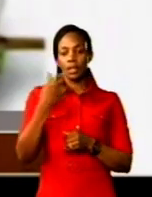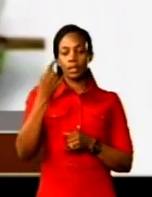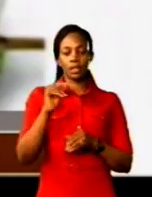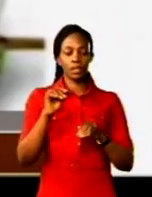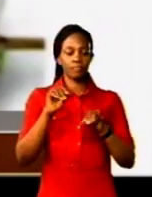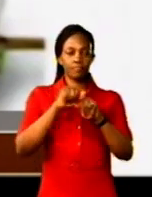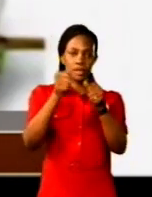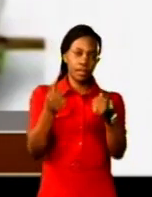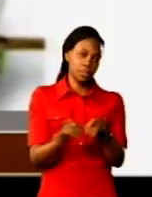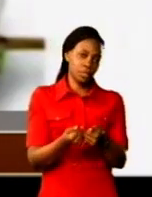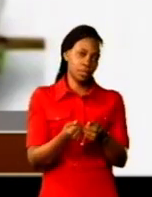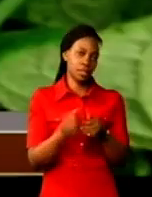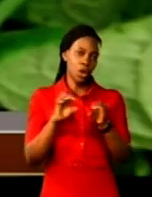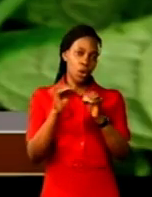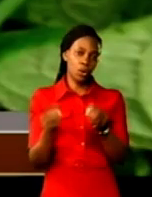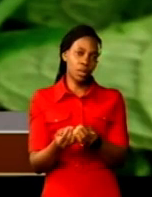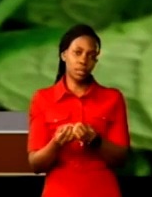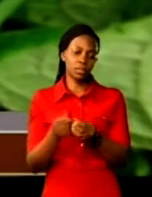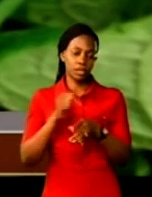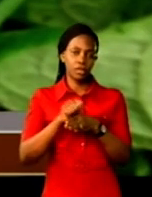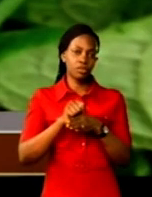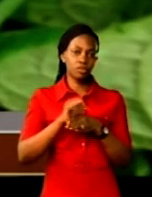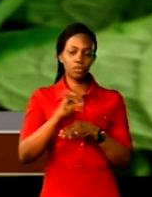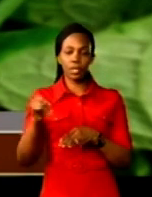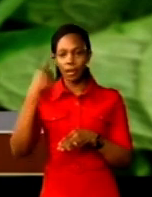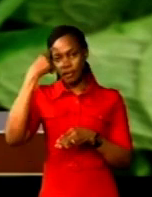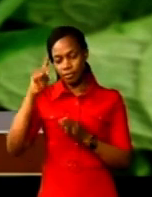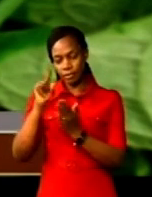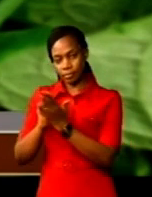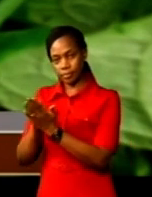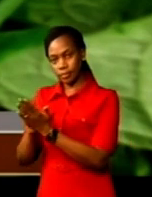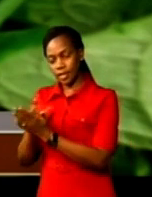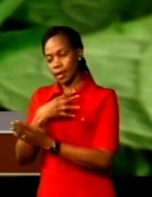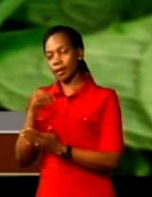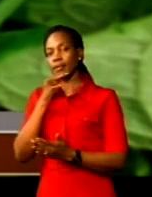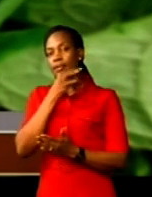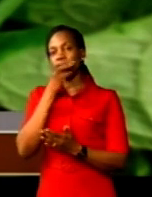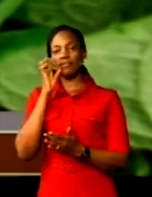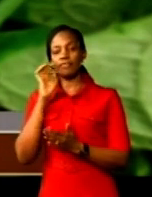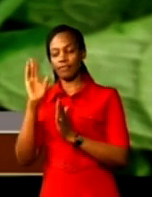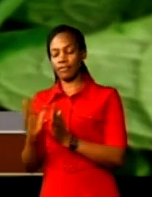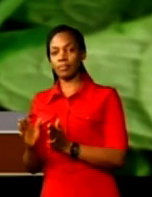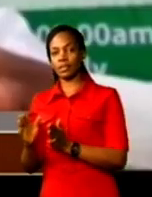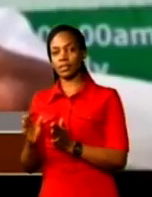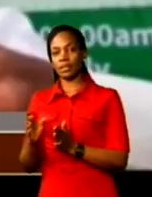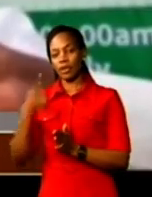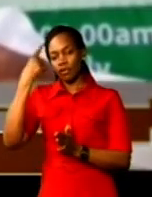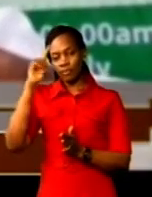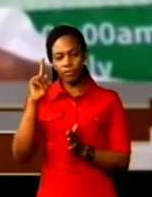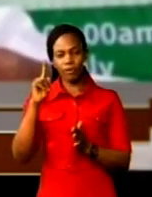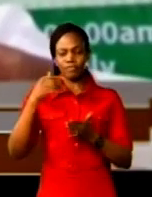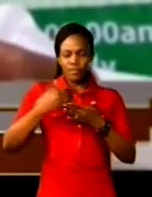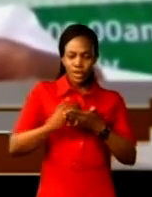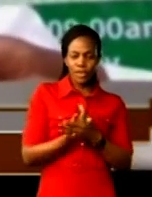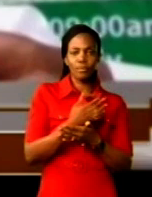special training for extension service providers and journalists on genetic modification in modern agriculture. Technology is a new